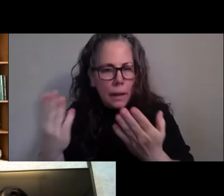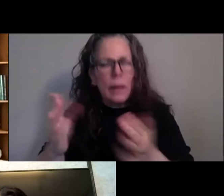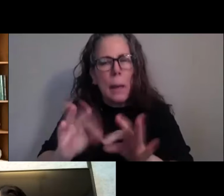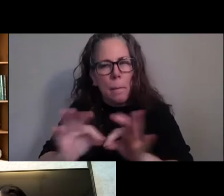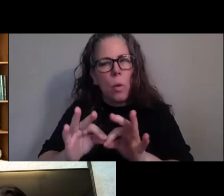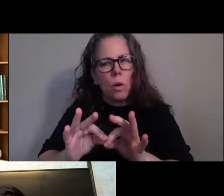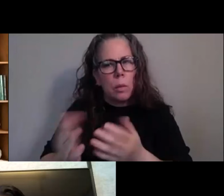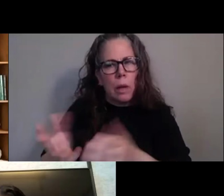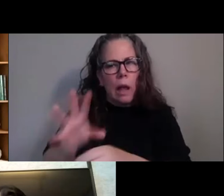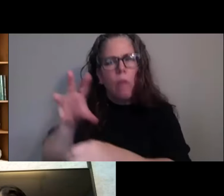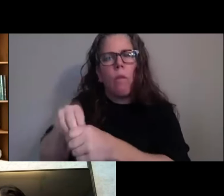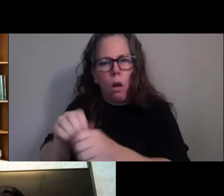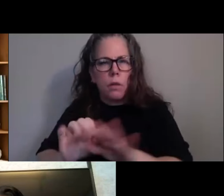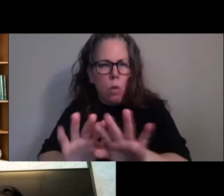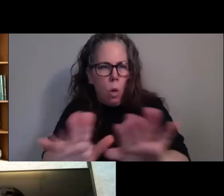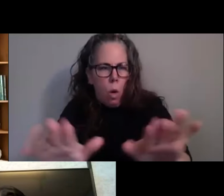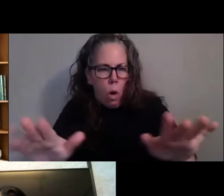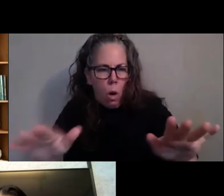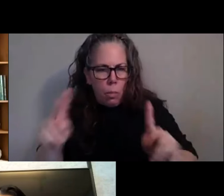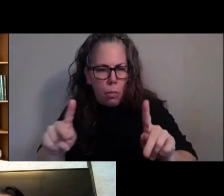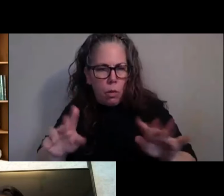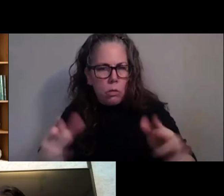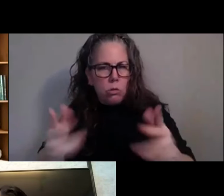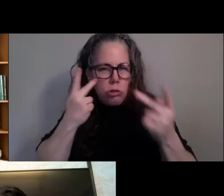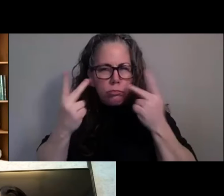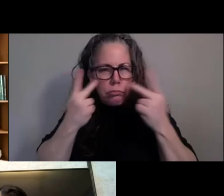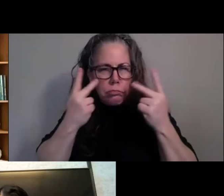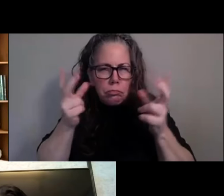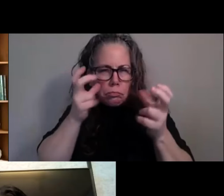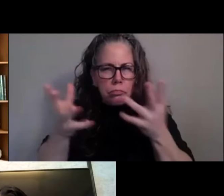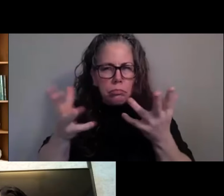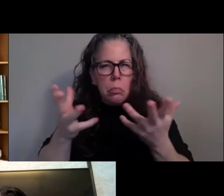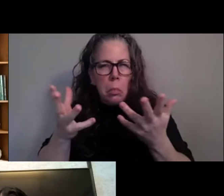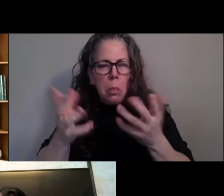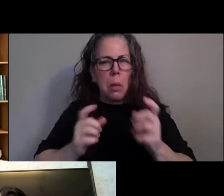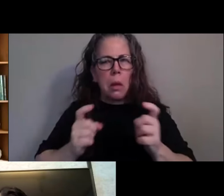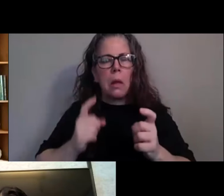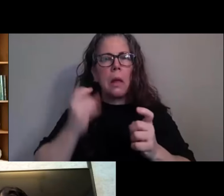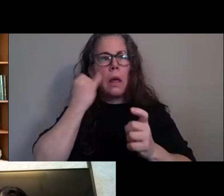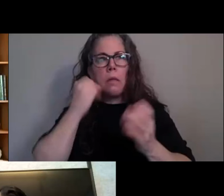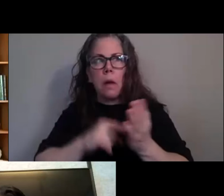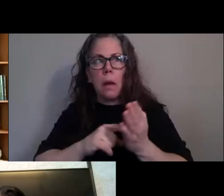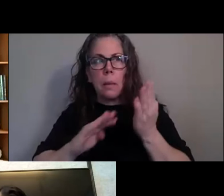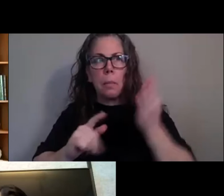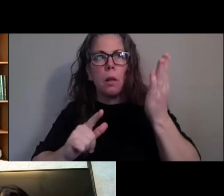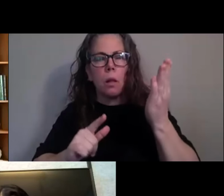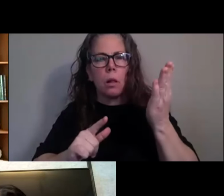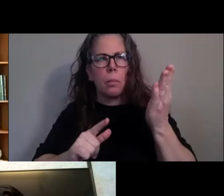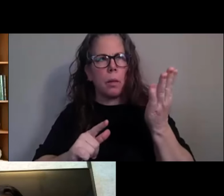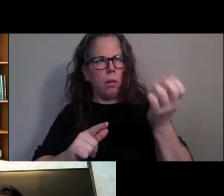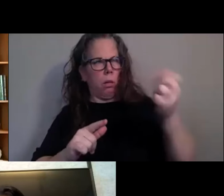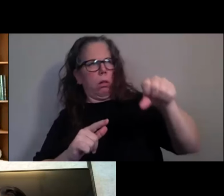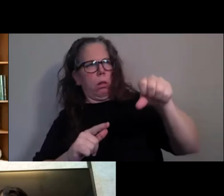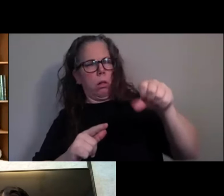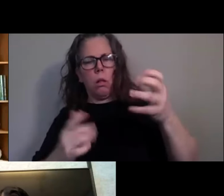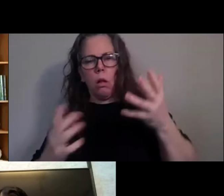important to engage in every single conversation so you know what exactly can come up when your bill is getting ready to be heard